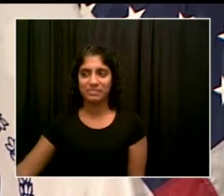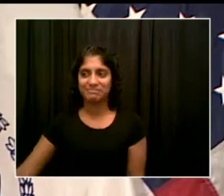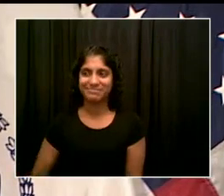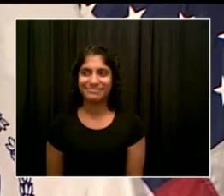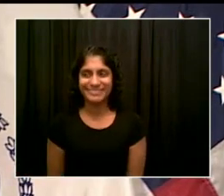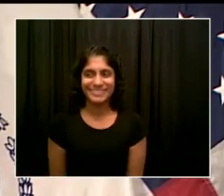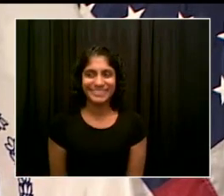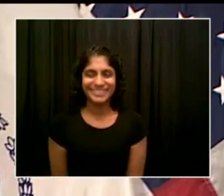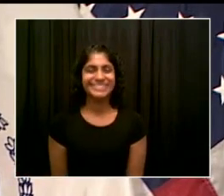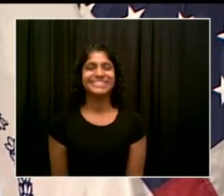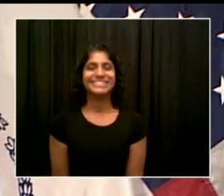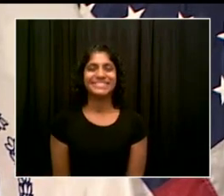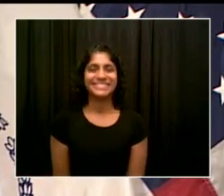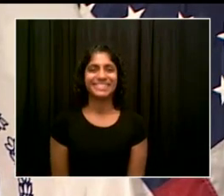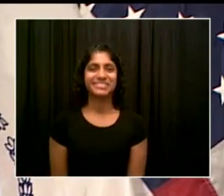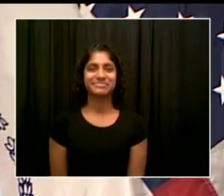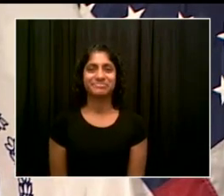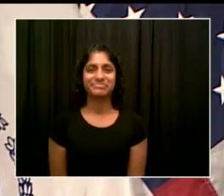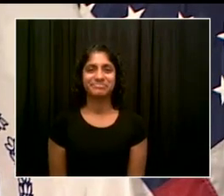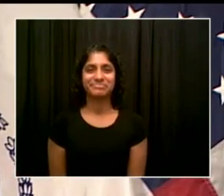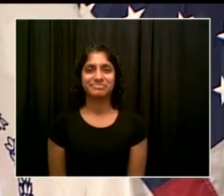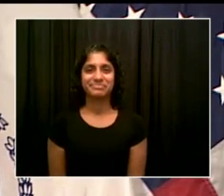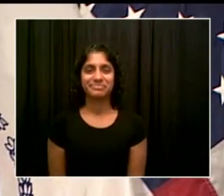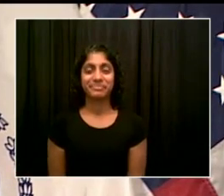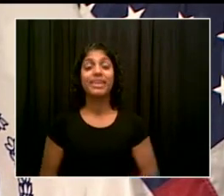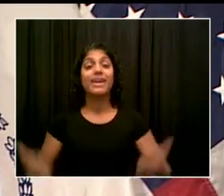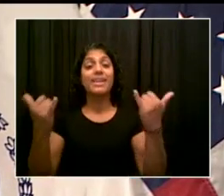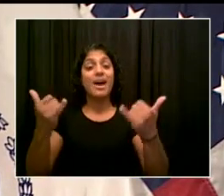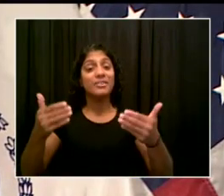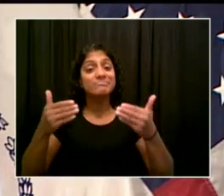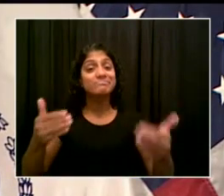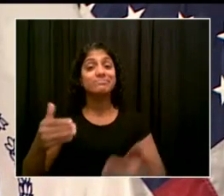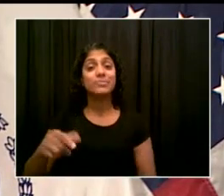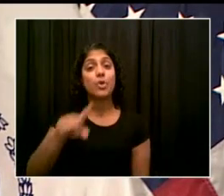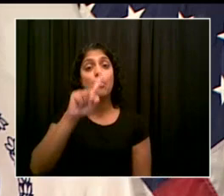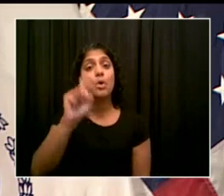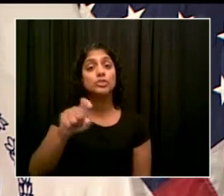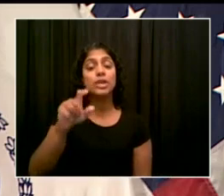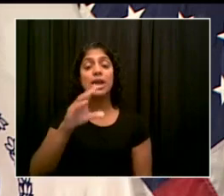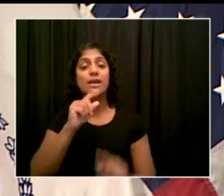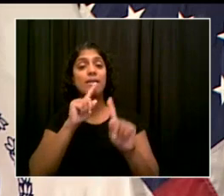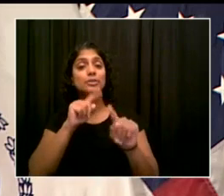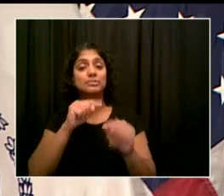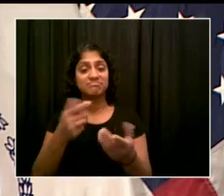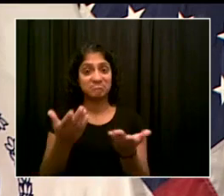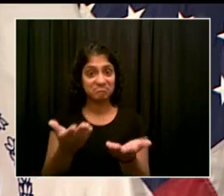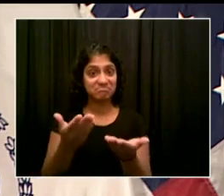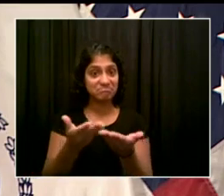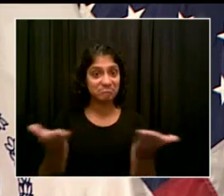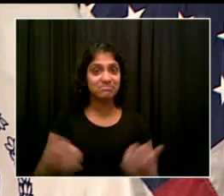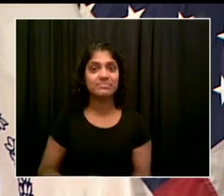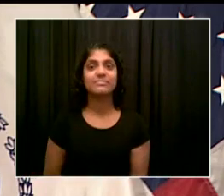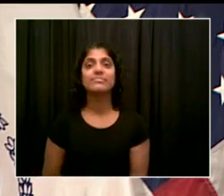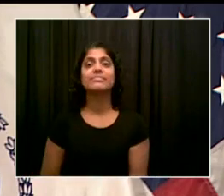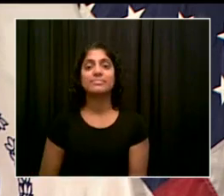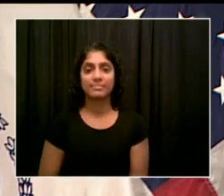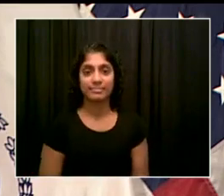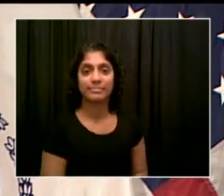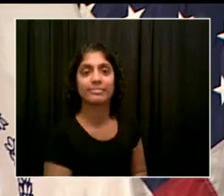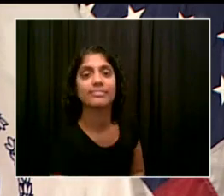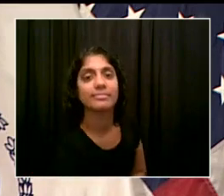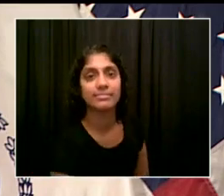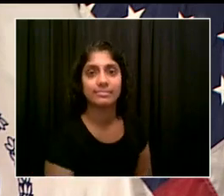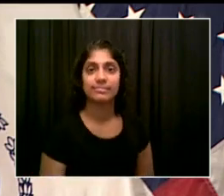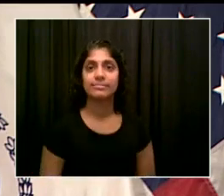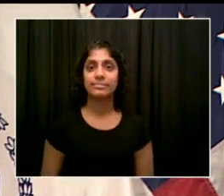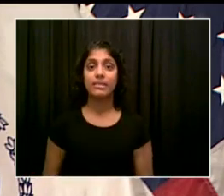colleagues in the media. Please let me know the name and outlet of each journalist. We'll now begin our Q&A. As a reminder, we're joined today by Dr.